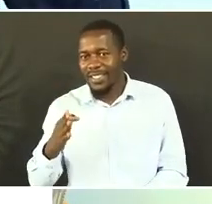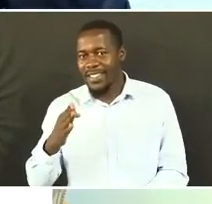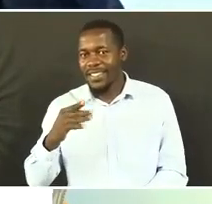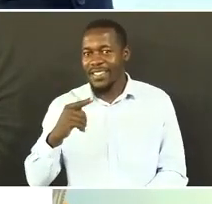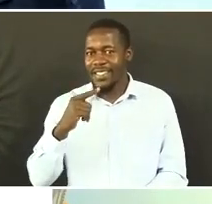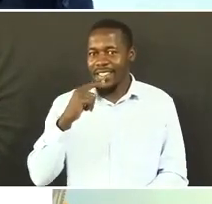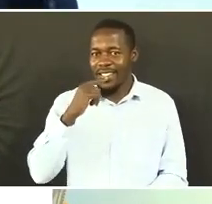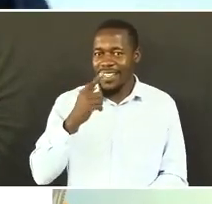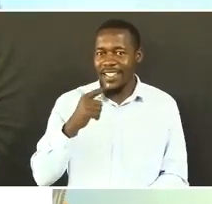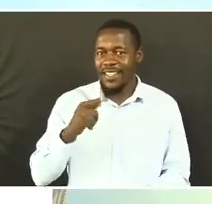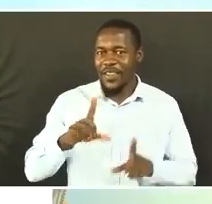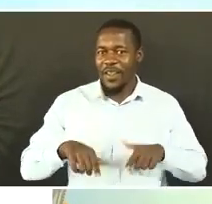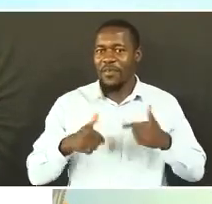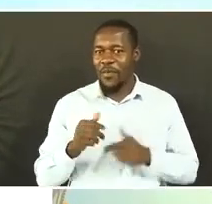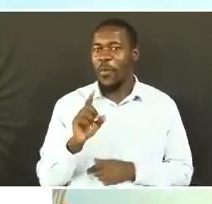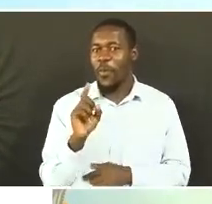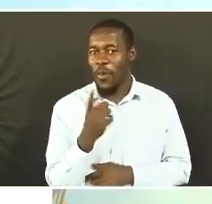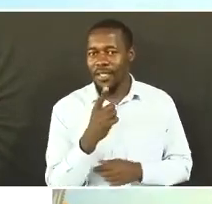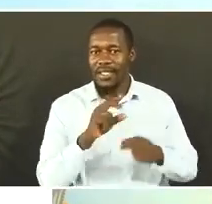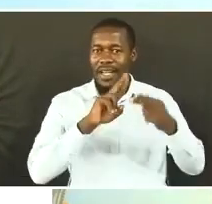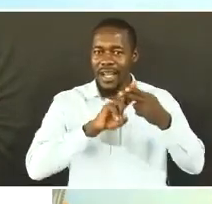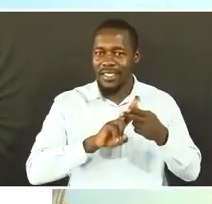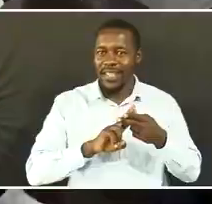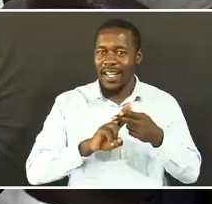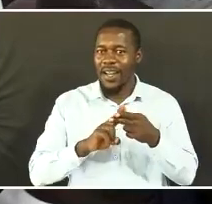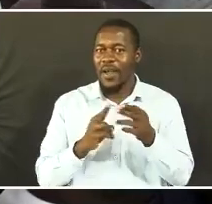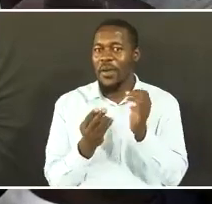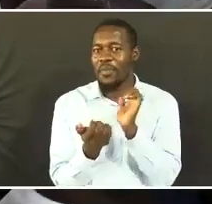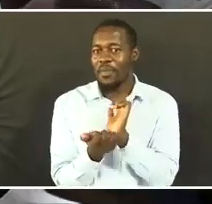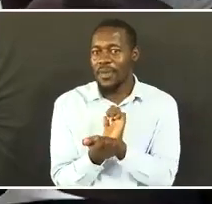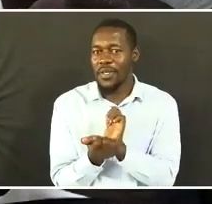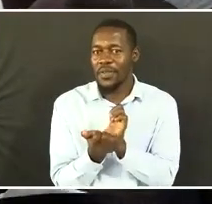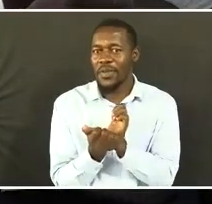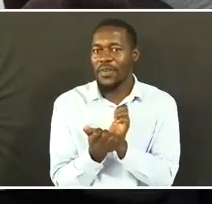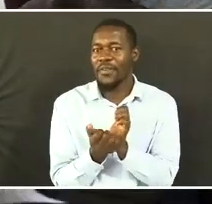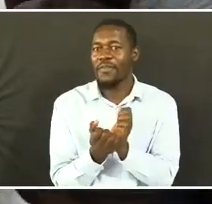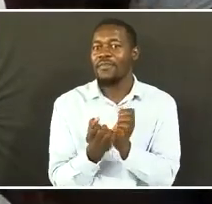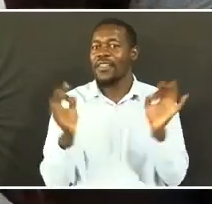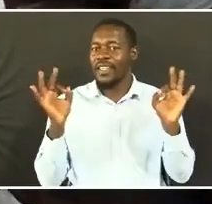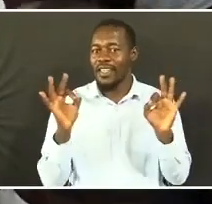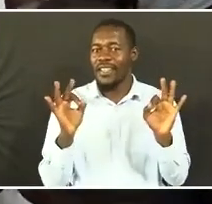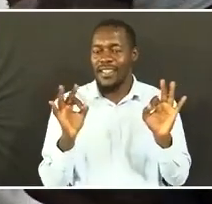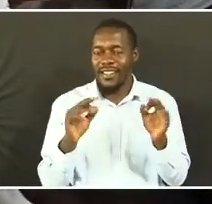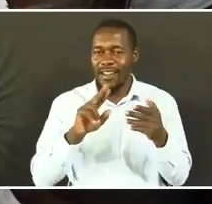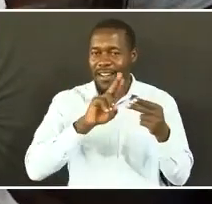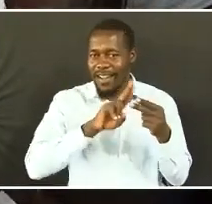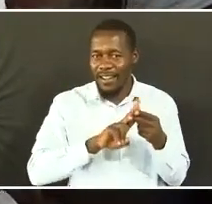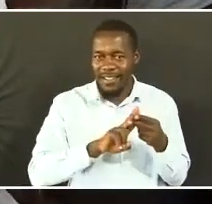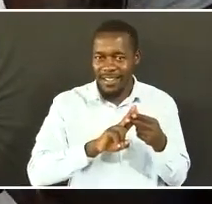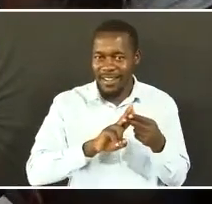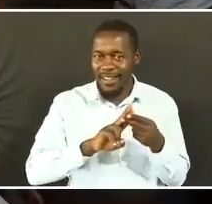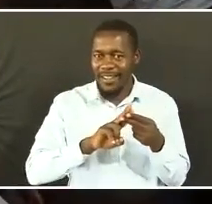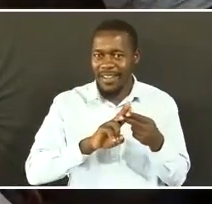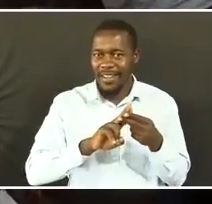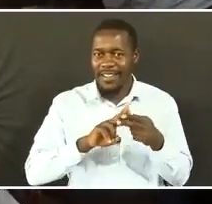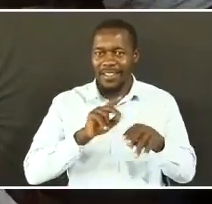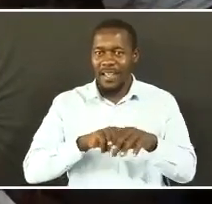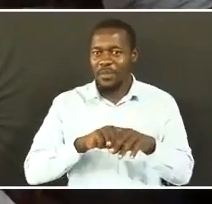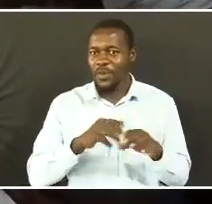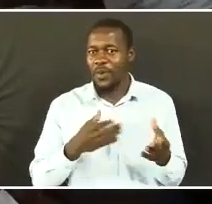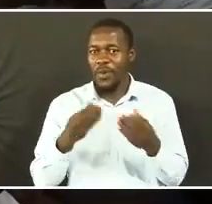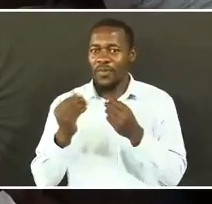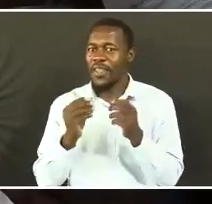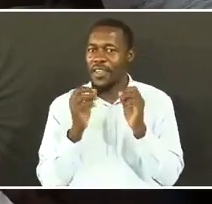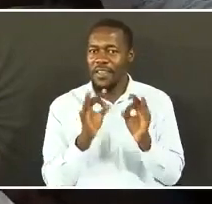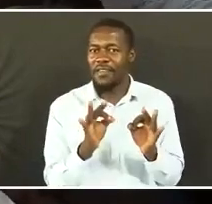only live once. Hashtag prison break. Hashtag freedom at last. If his departure date was